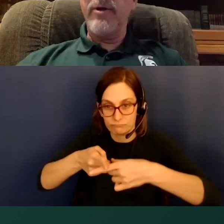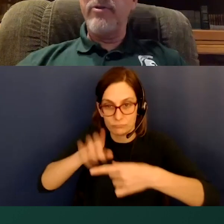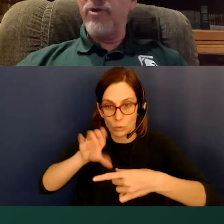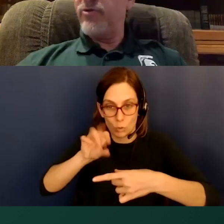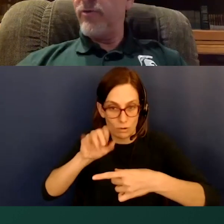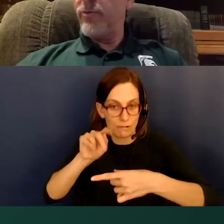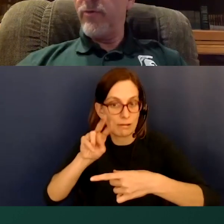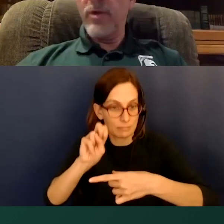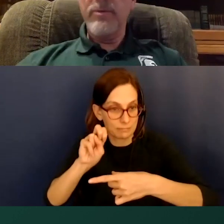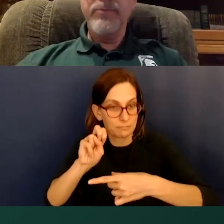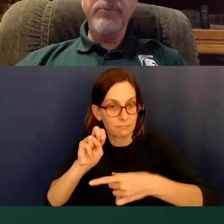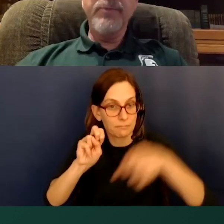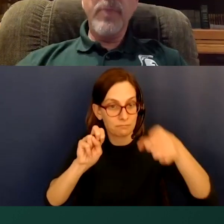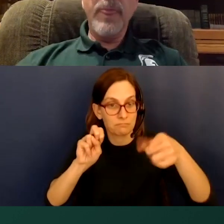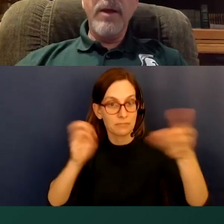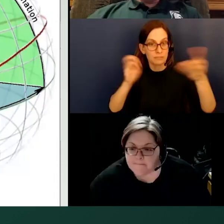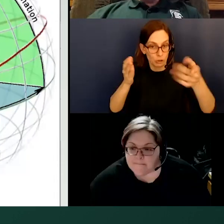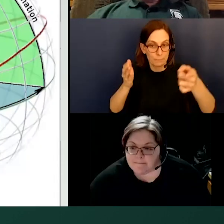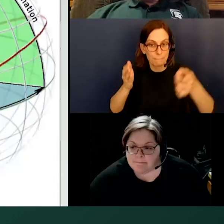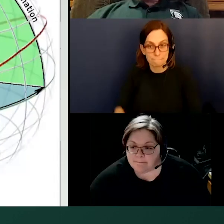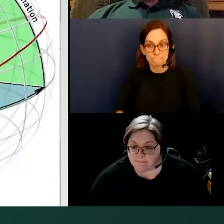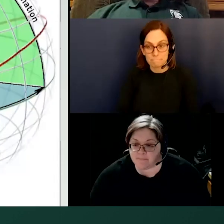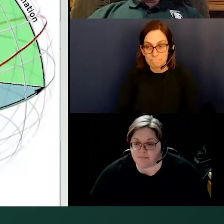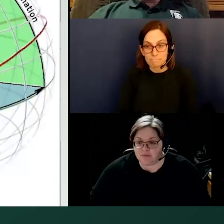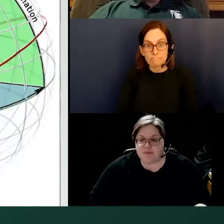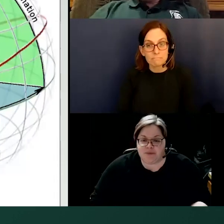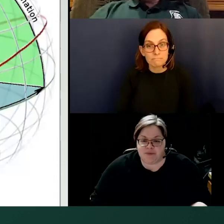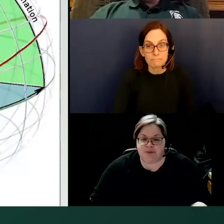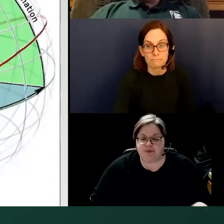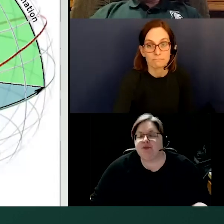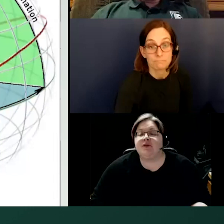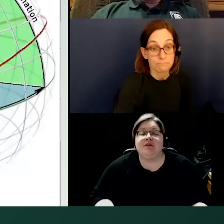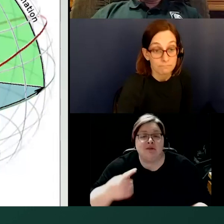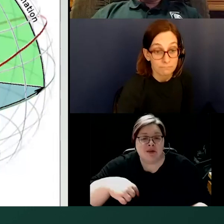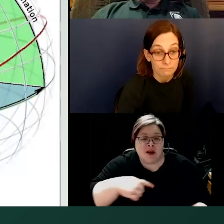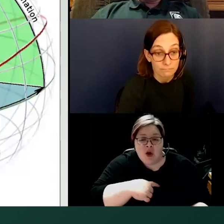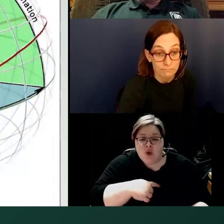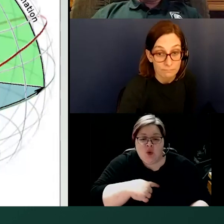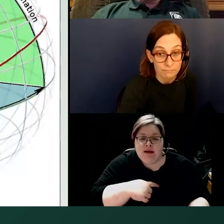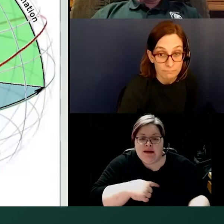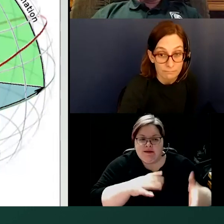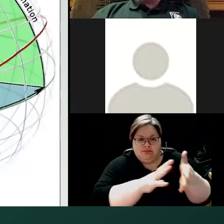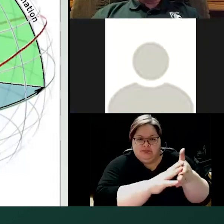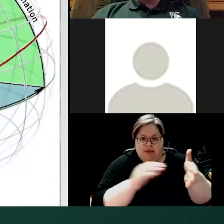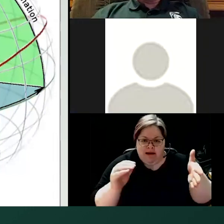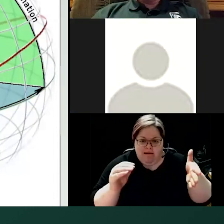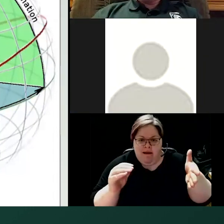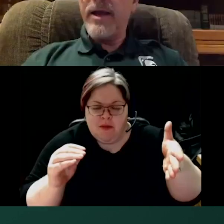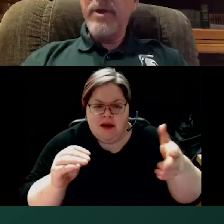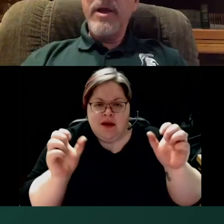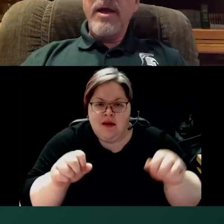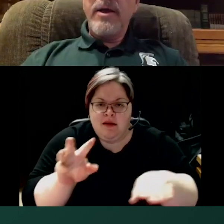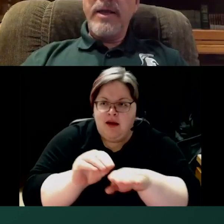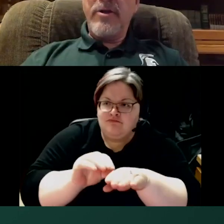right there at the junction of the rivers. Well, we can do the same thing. We can project those things onto the